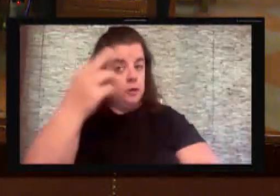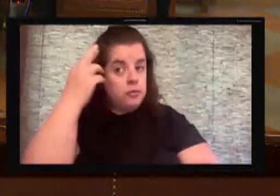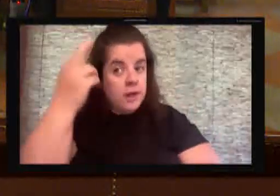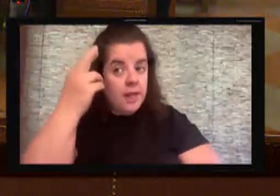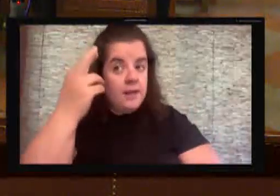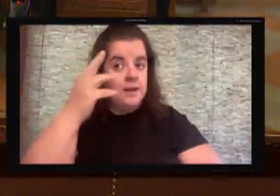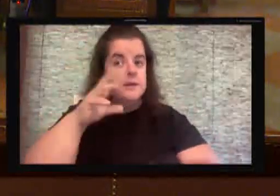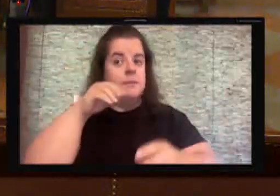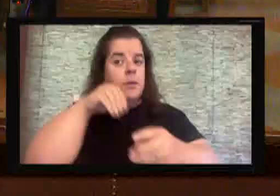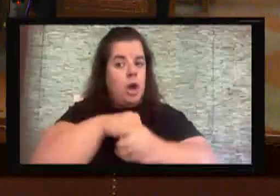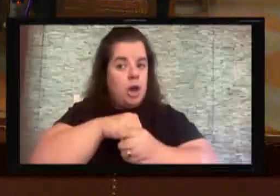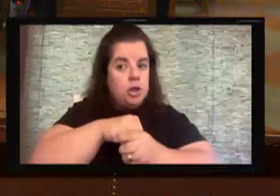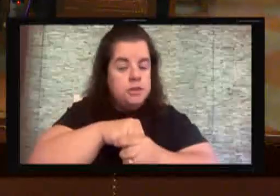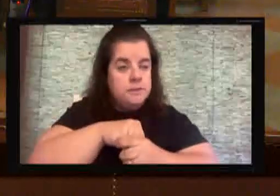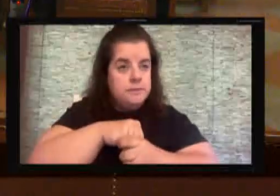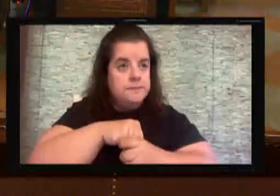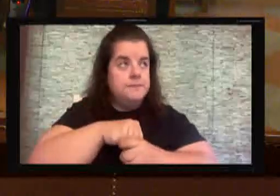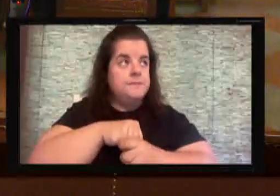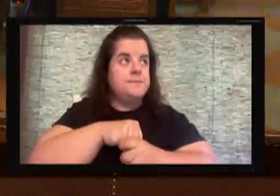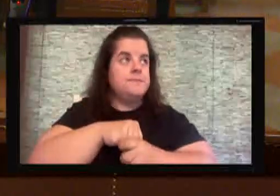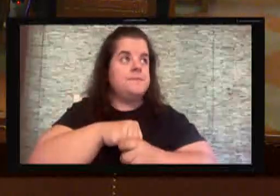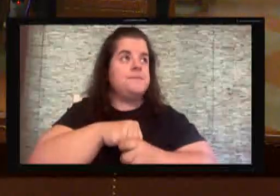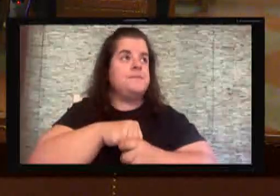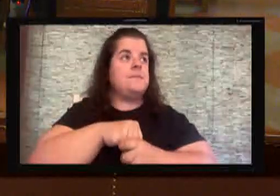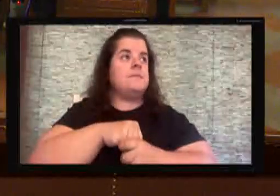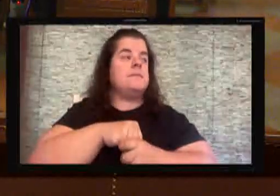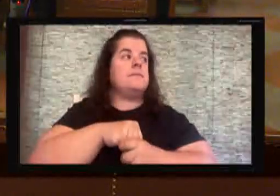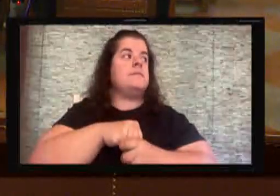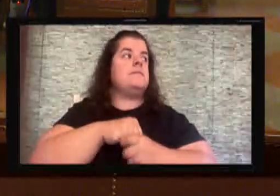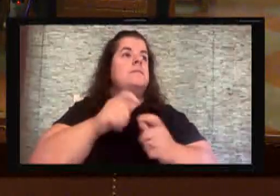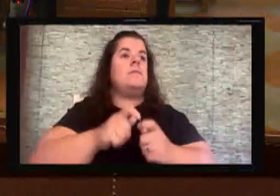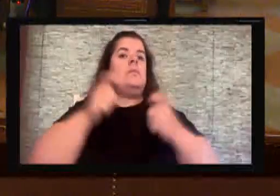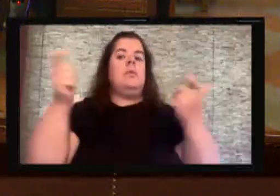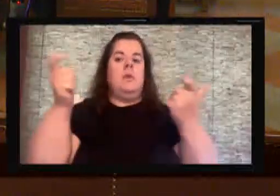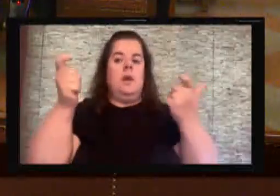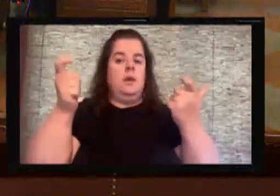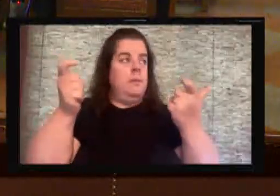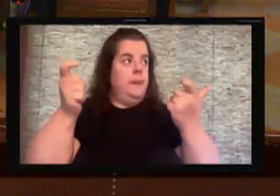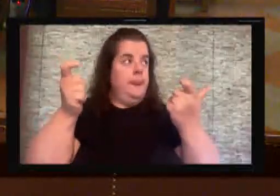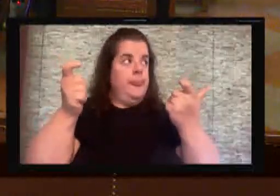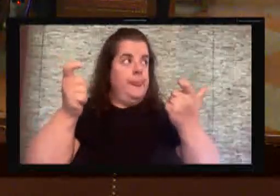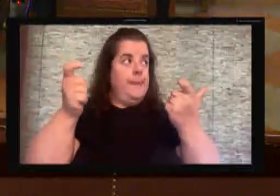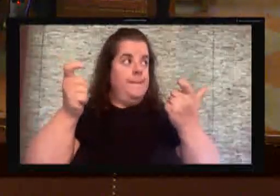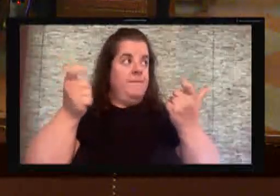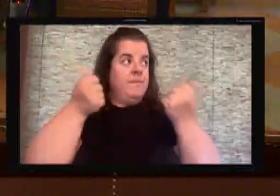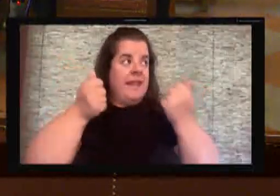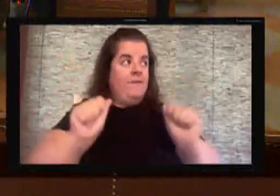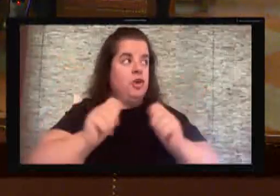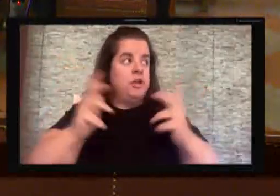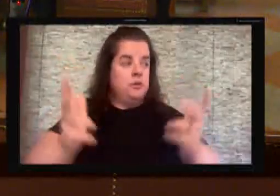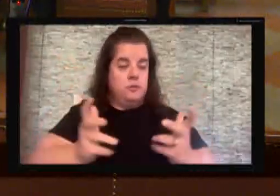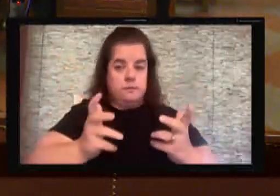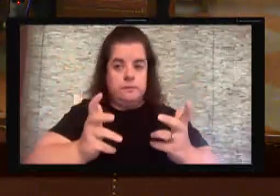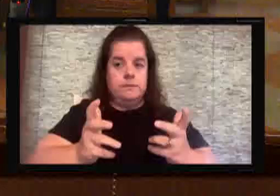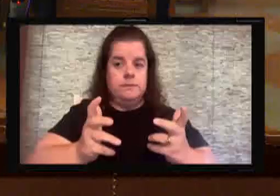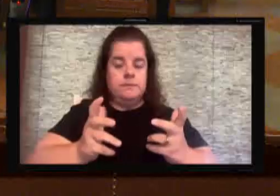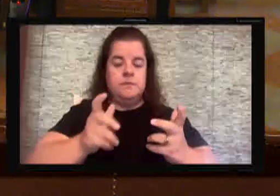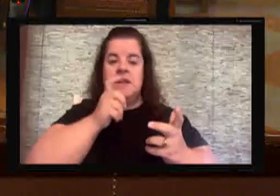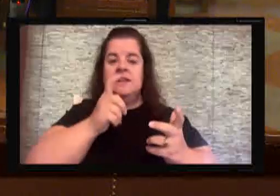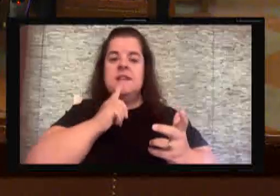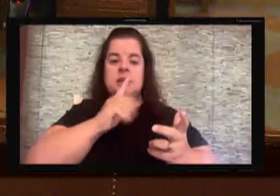of, you know, you're part of a bigger you know, effort here. So I'm not saying this